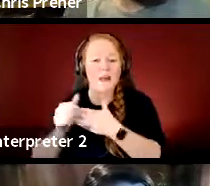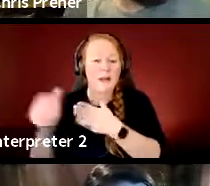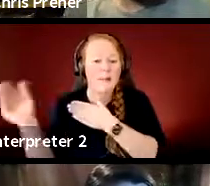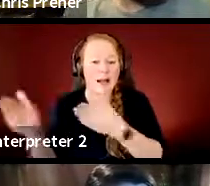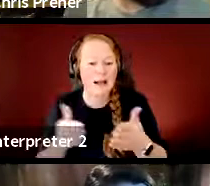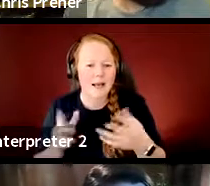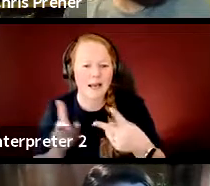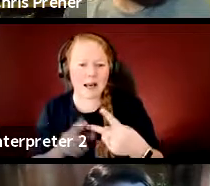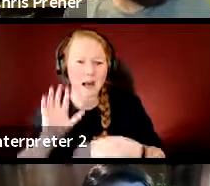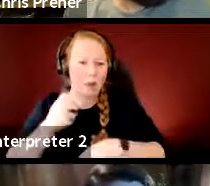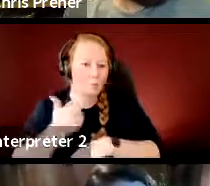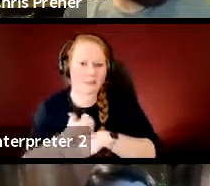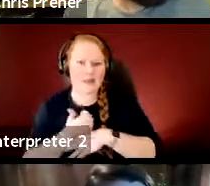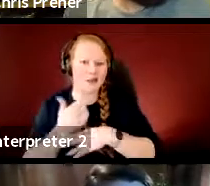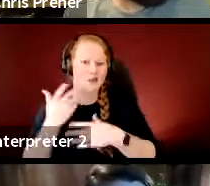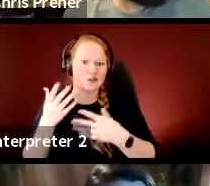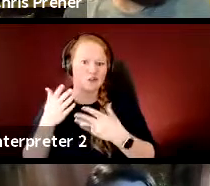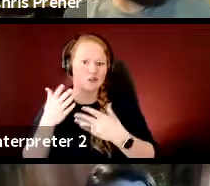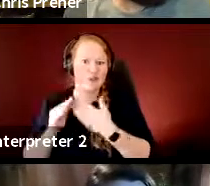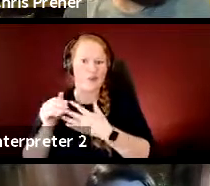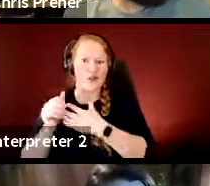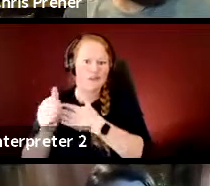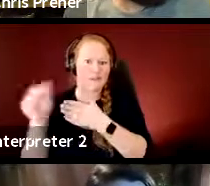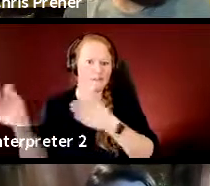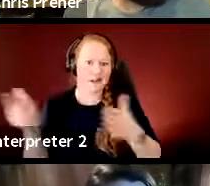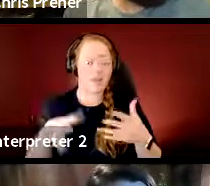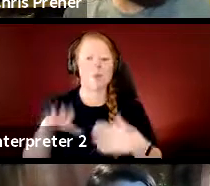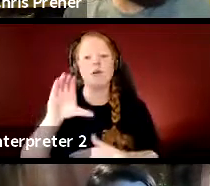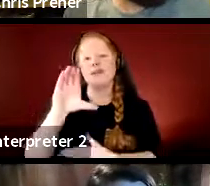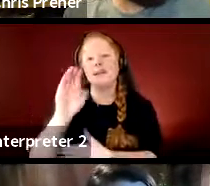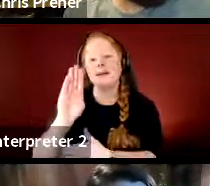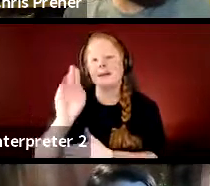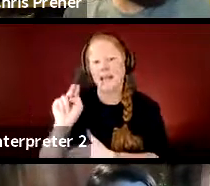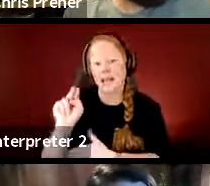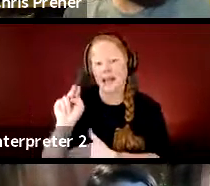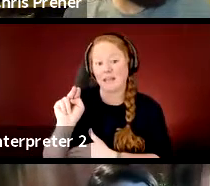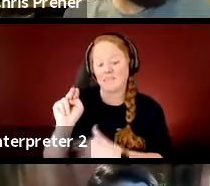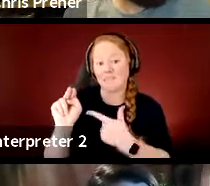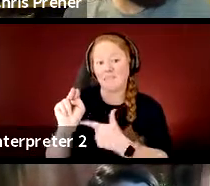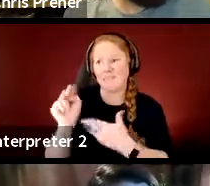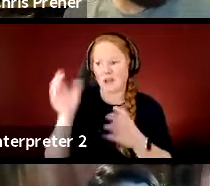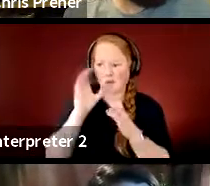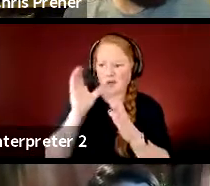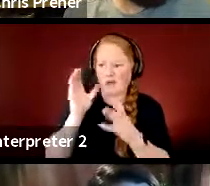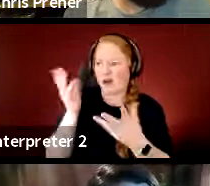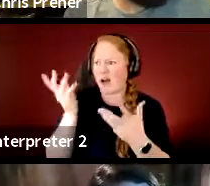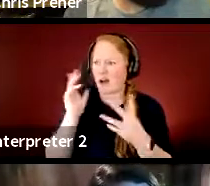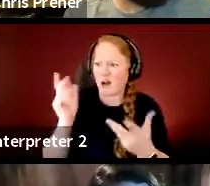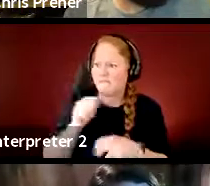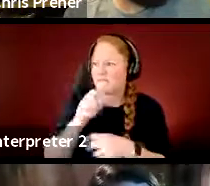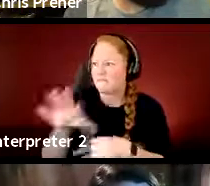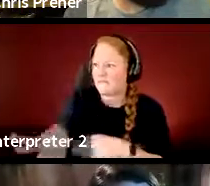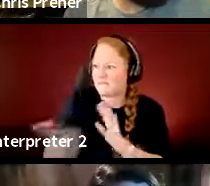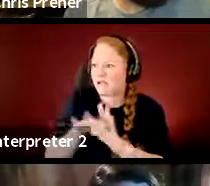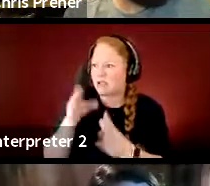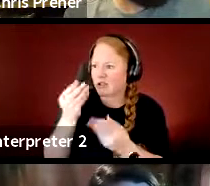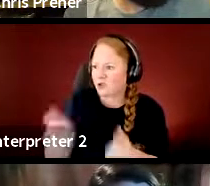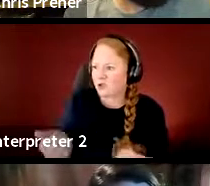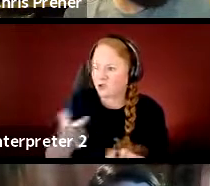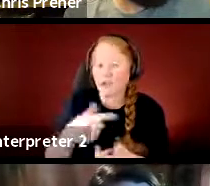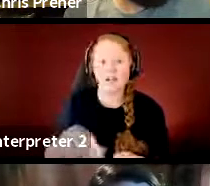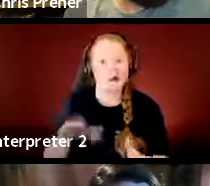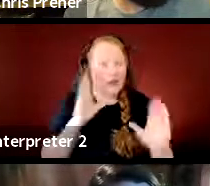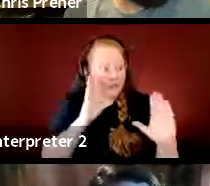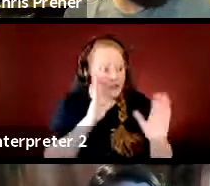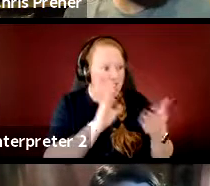of community-led plans. So CBN members are still working together to refine potential solutions and form partnerships as we listen to community